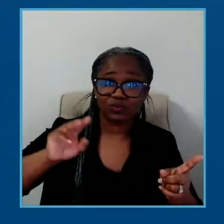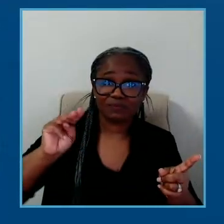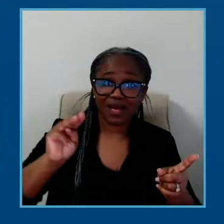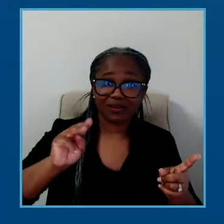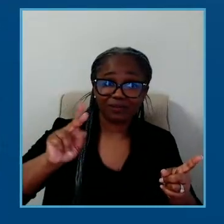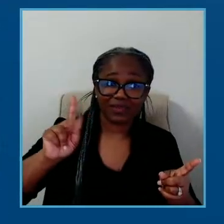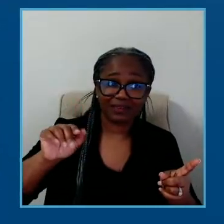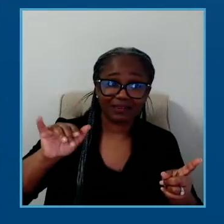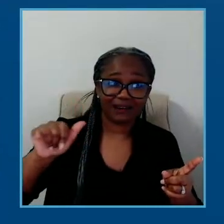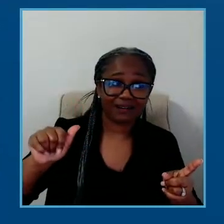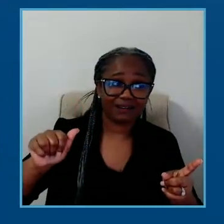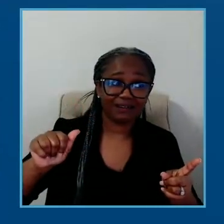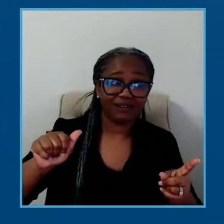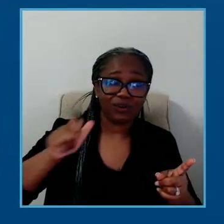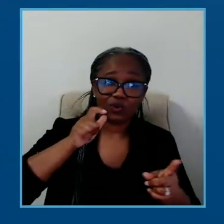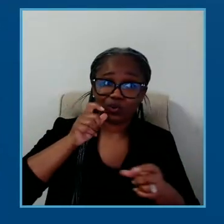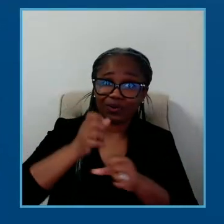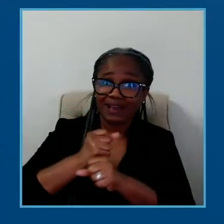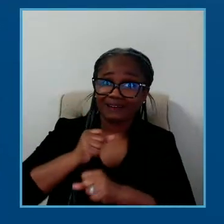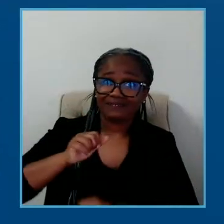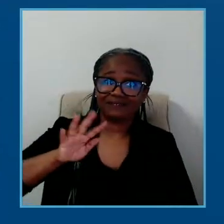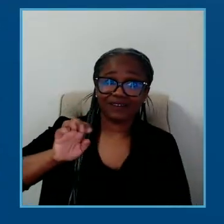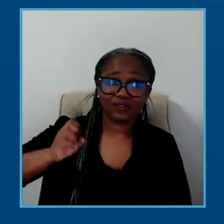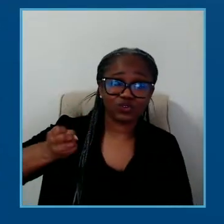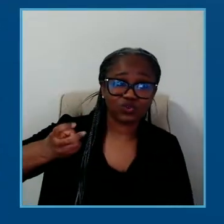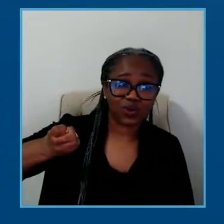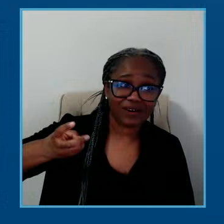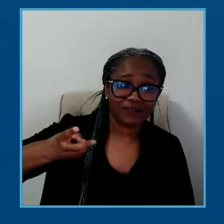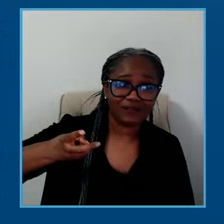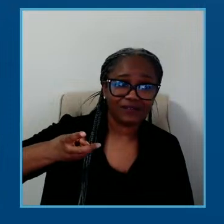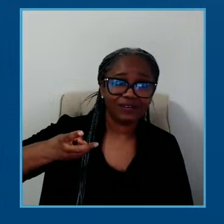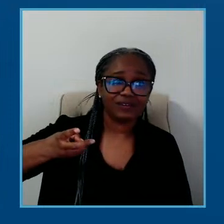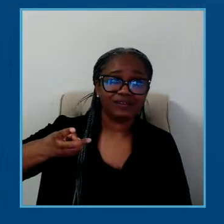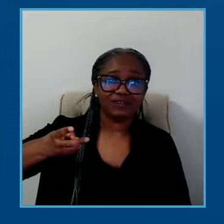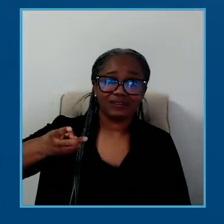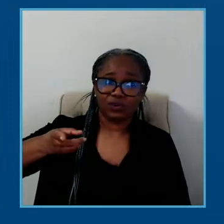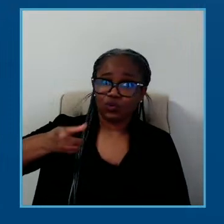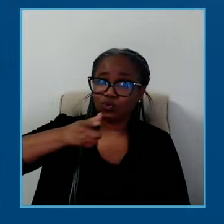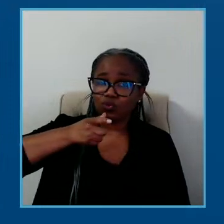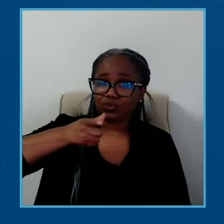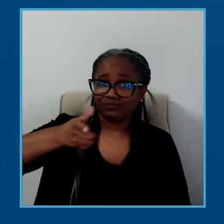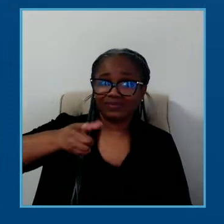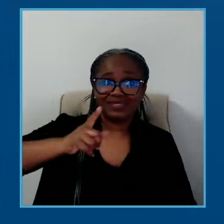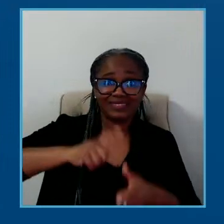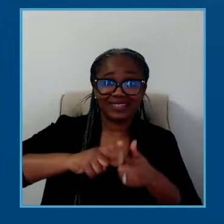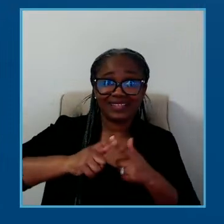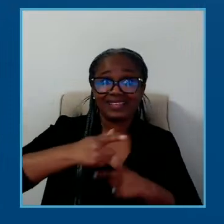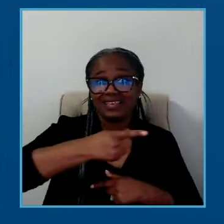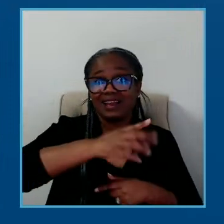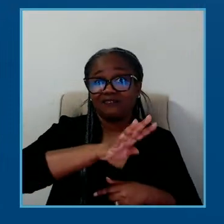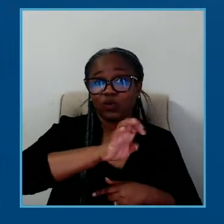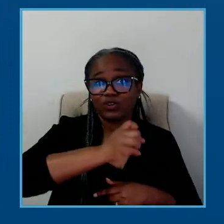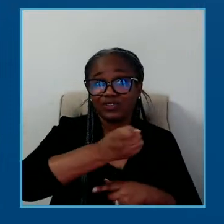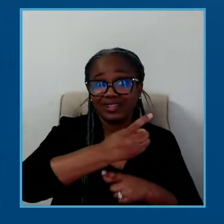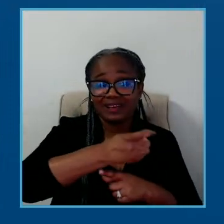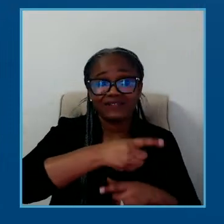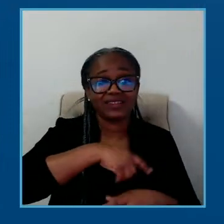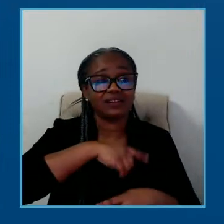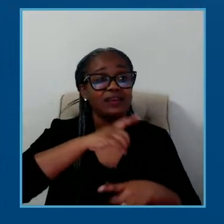got 214 and that they count again in the all gender ballot, he had a 214